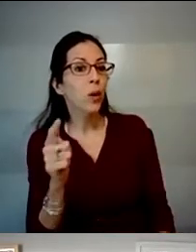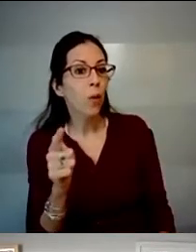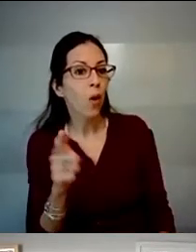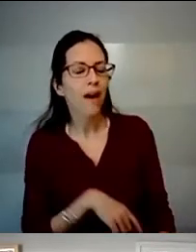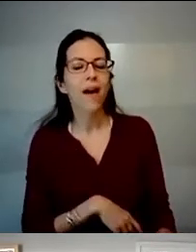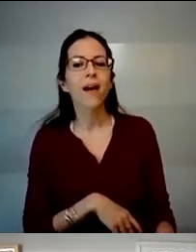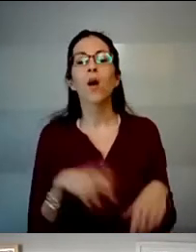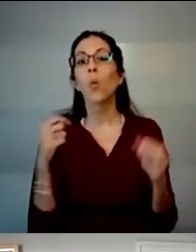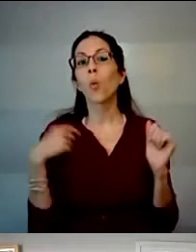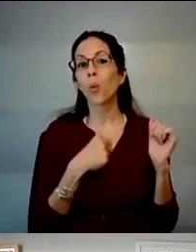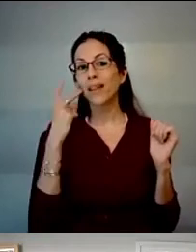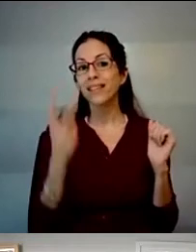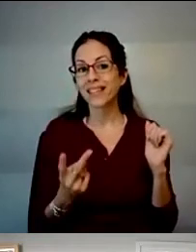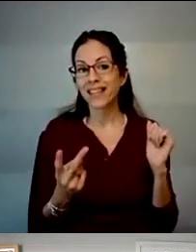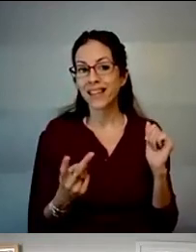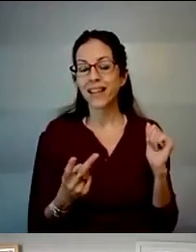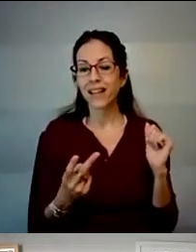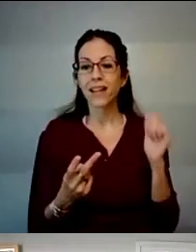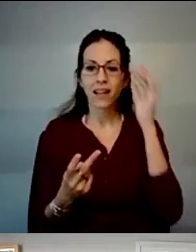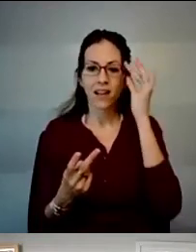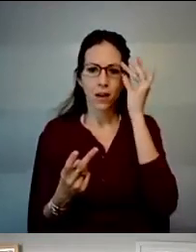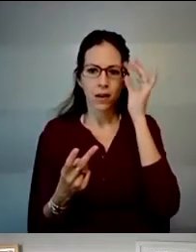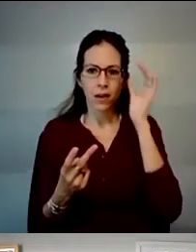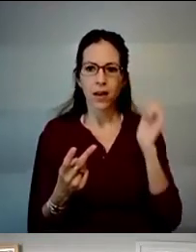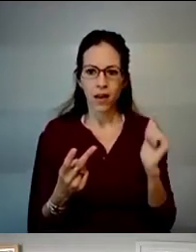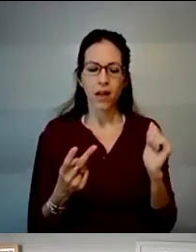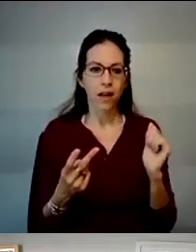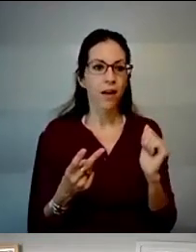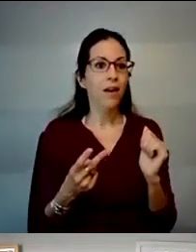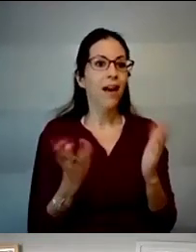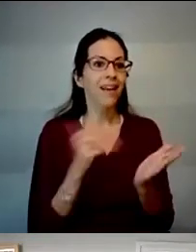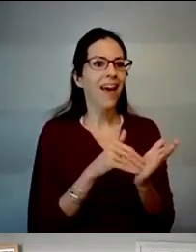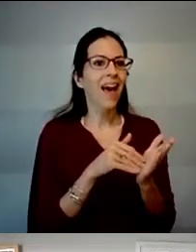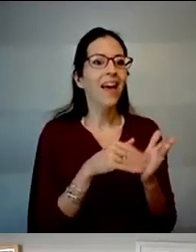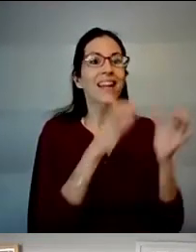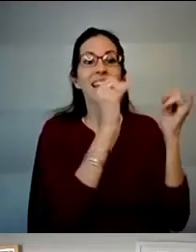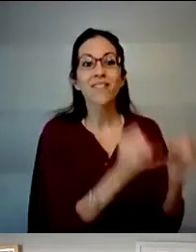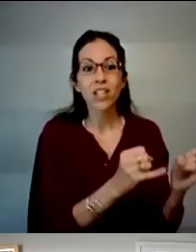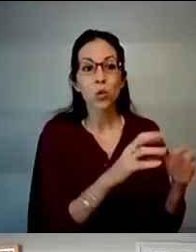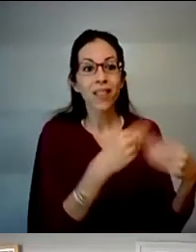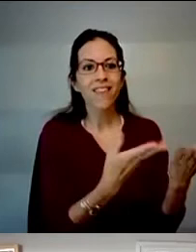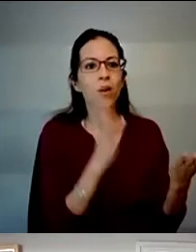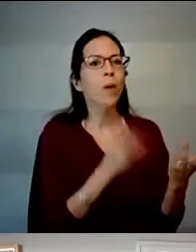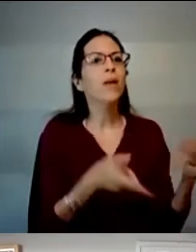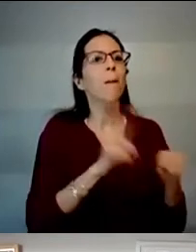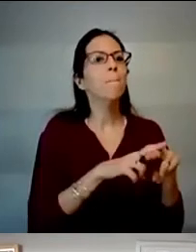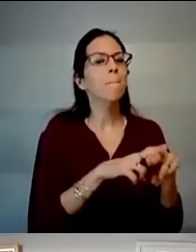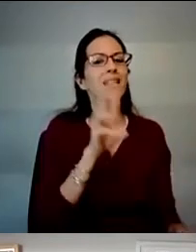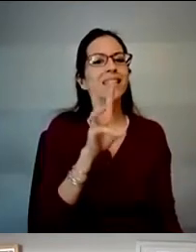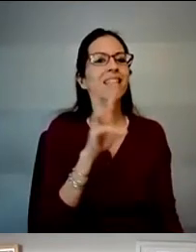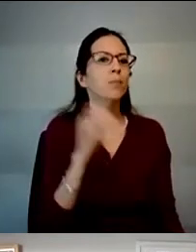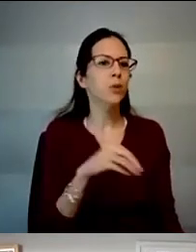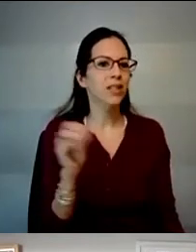they're saying in that industry is saying that the individual giving is probably going to be up about 6%, with a large part of